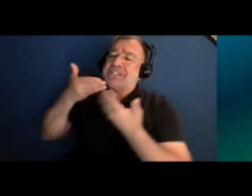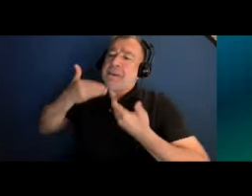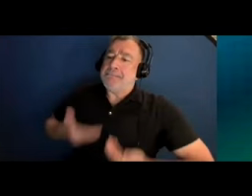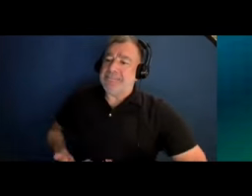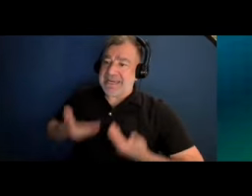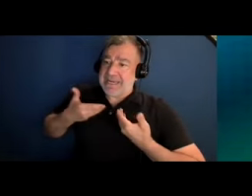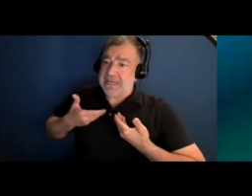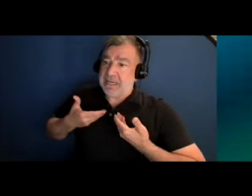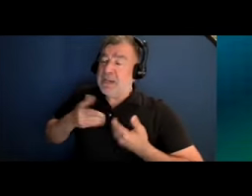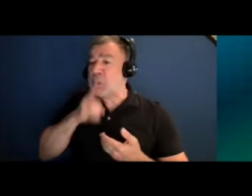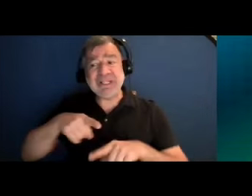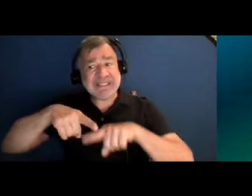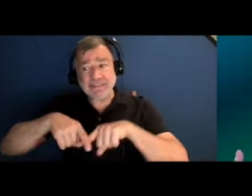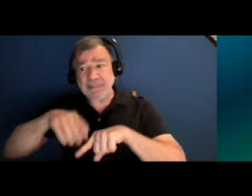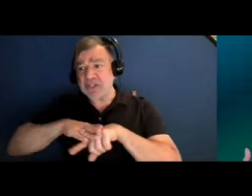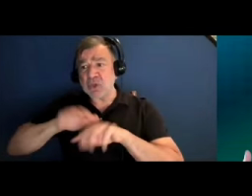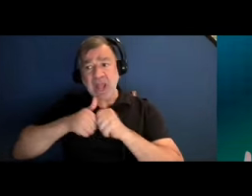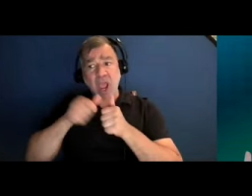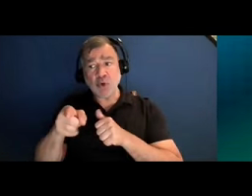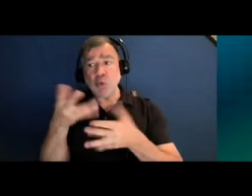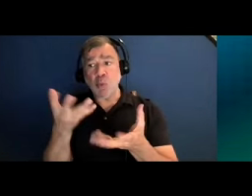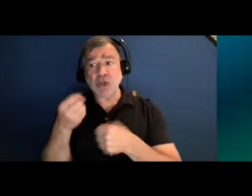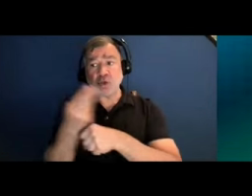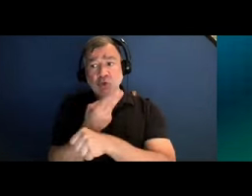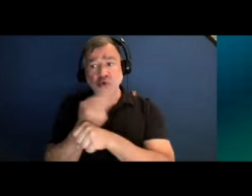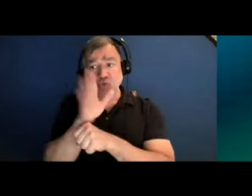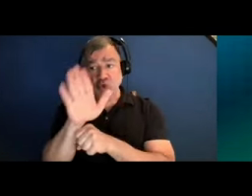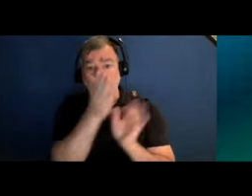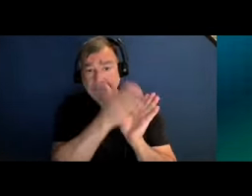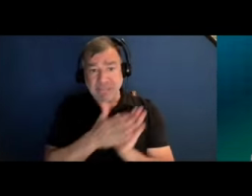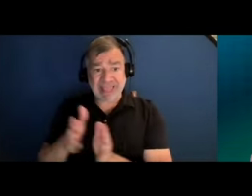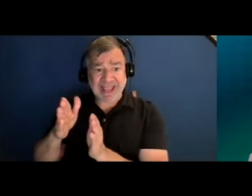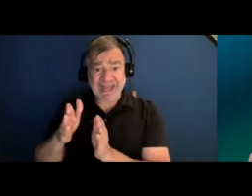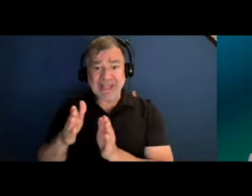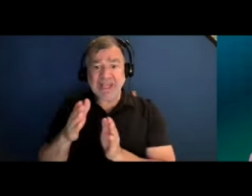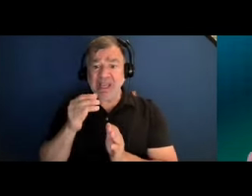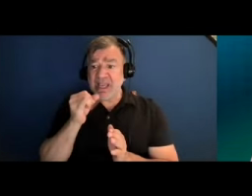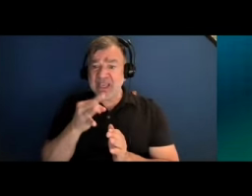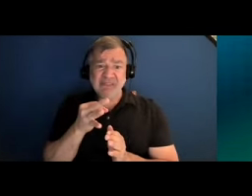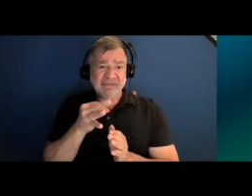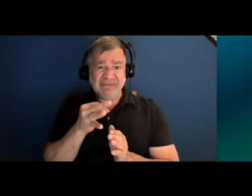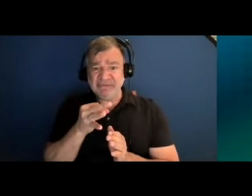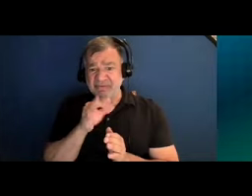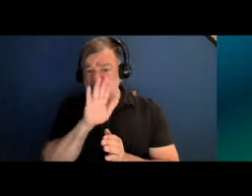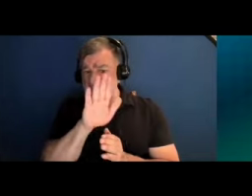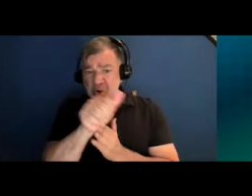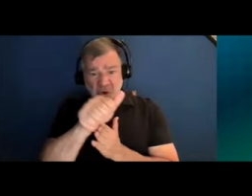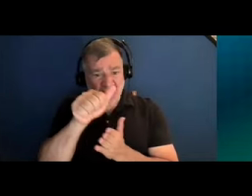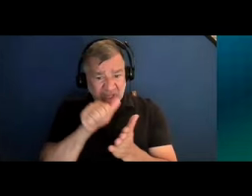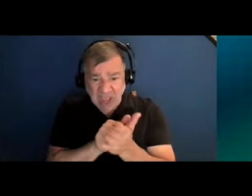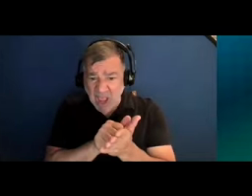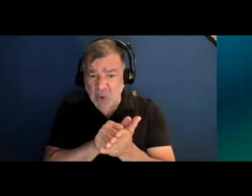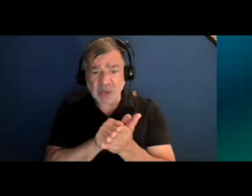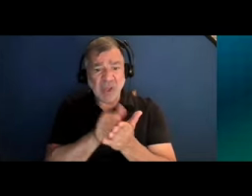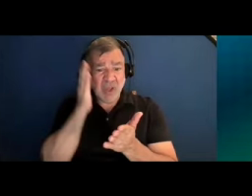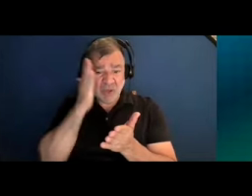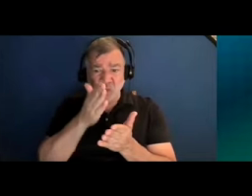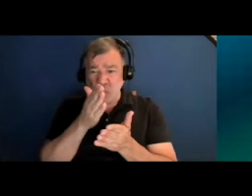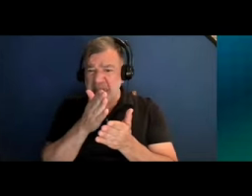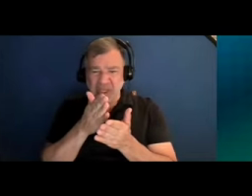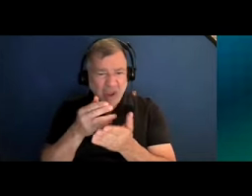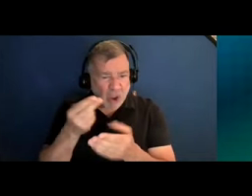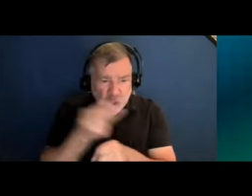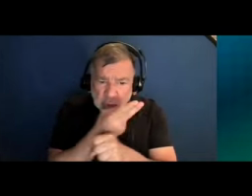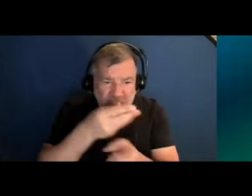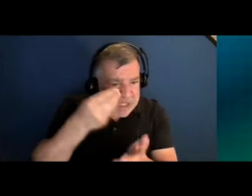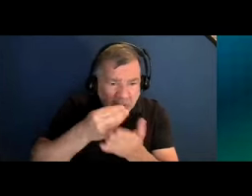you want to use your plan. If you have a more transactional account where you're going to be using the money